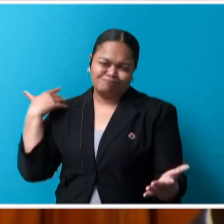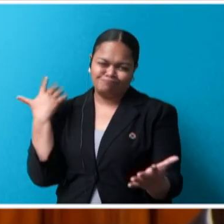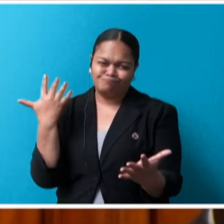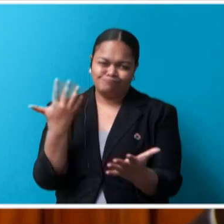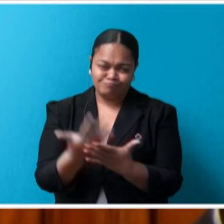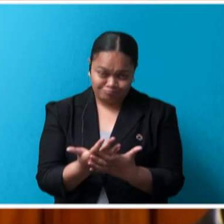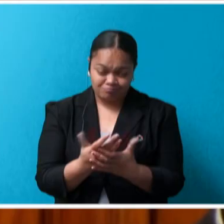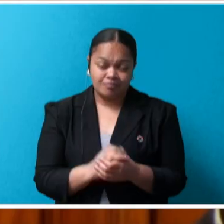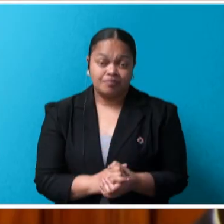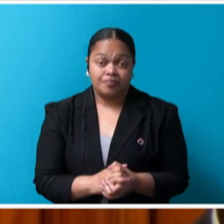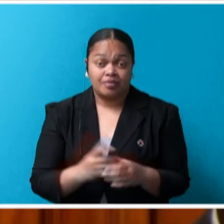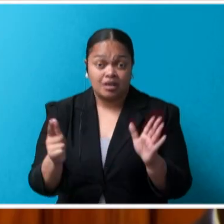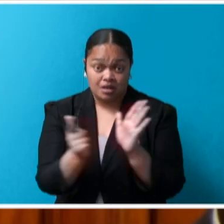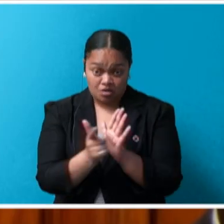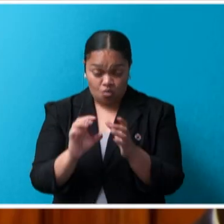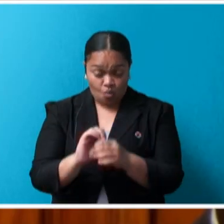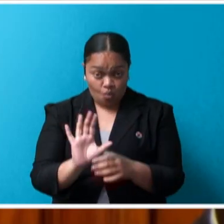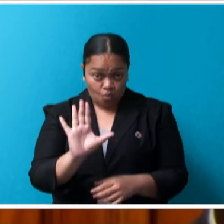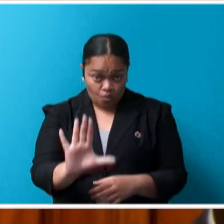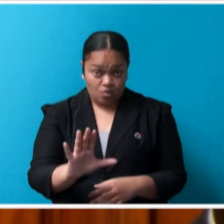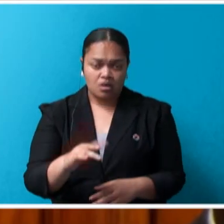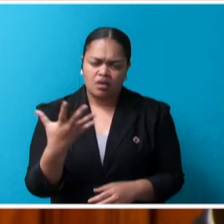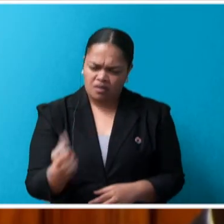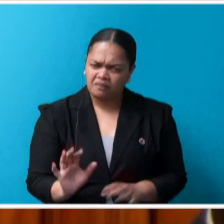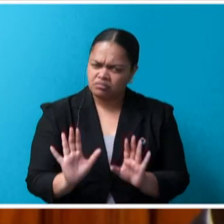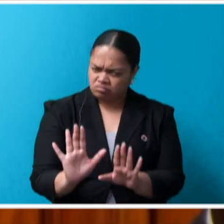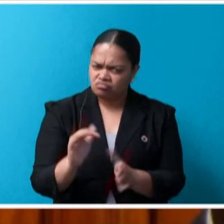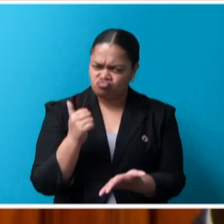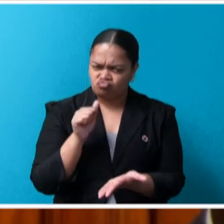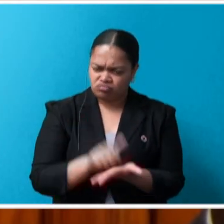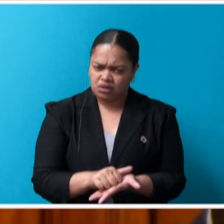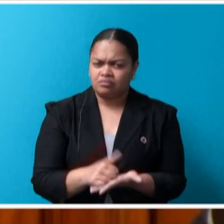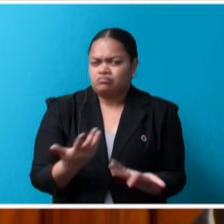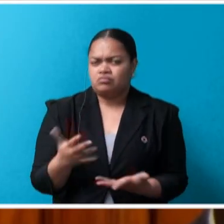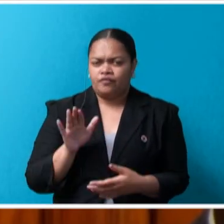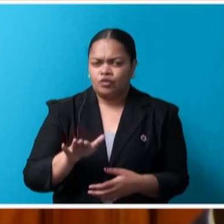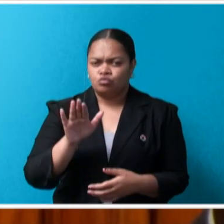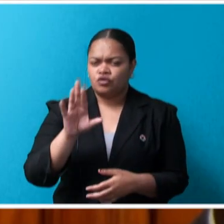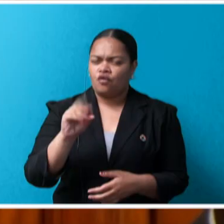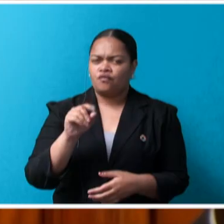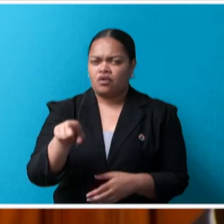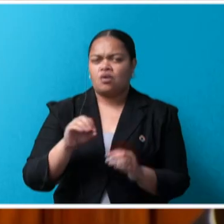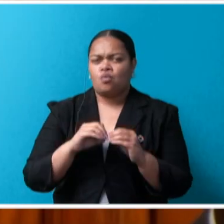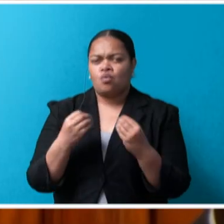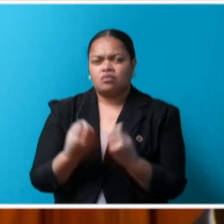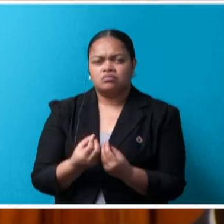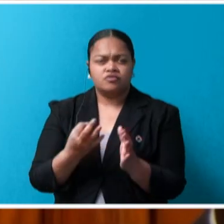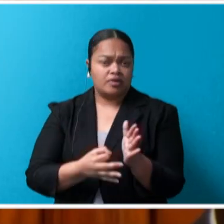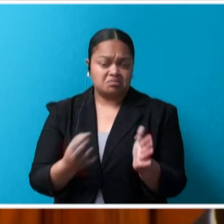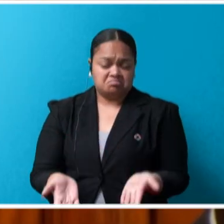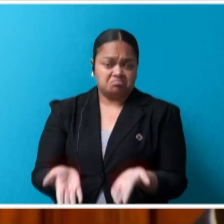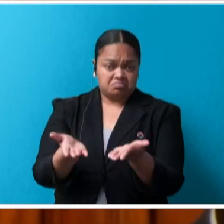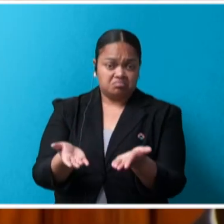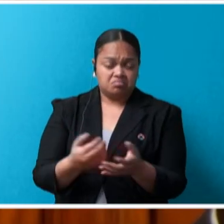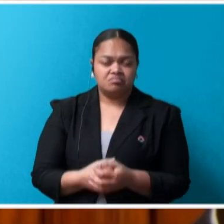As the legal owners of the cooperative, farmers had every right to determine the future direction of the organization. Any major restructuring